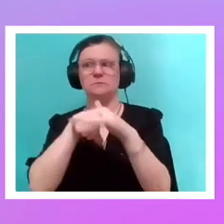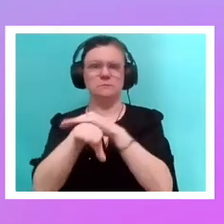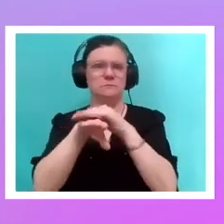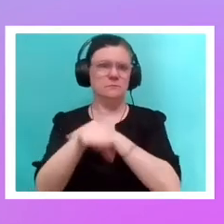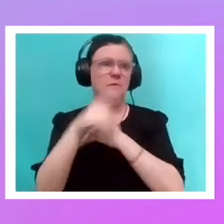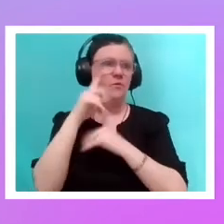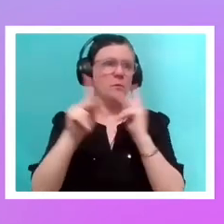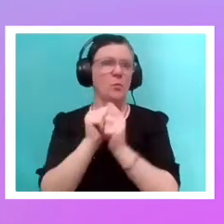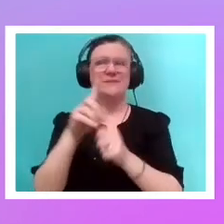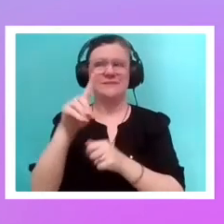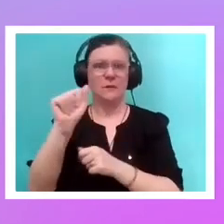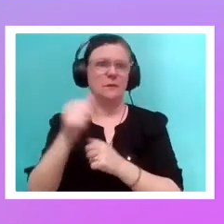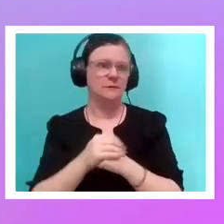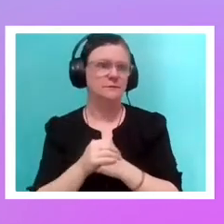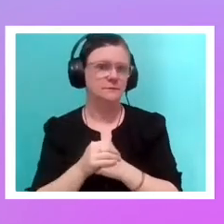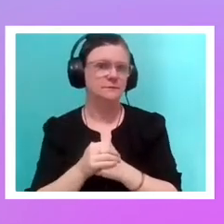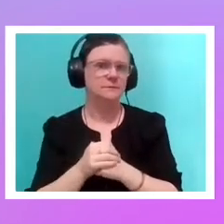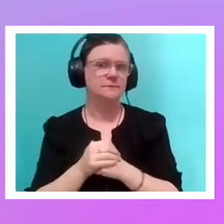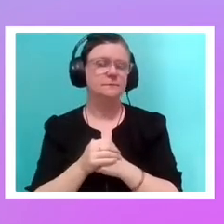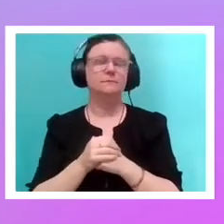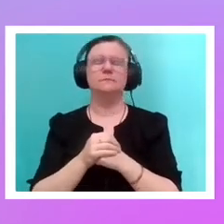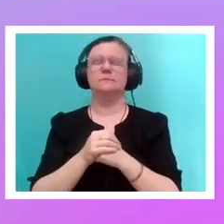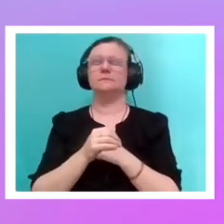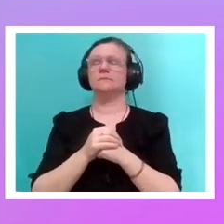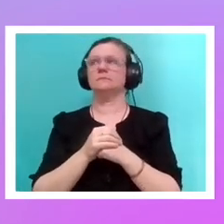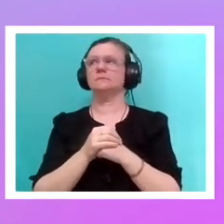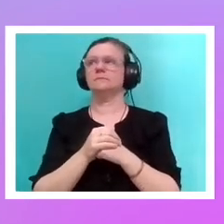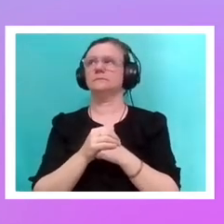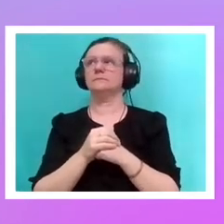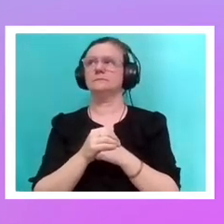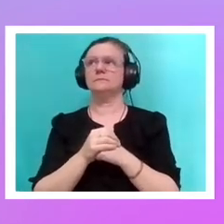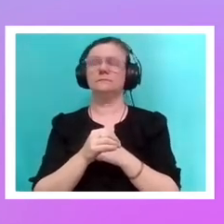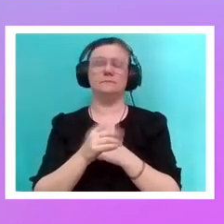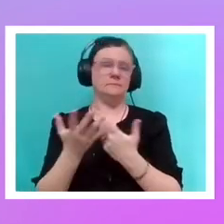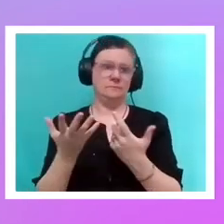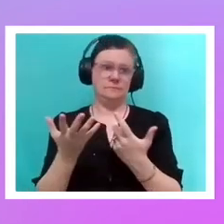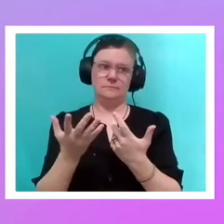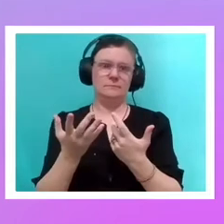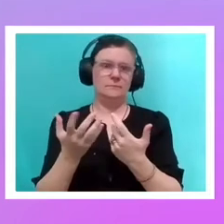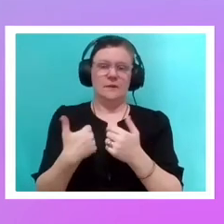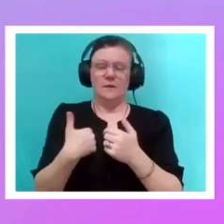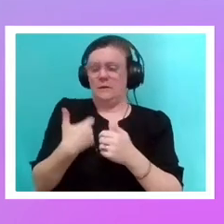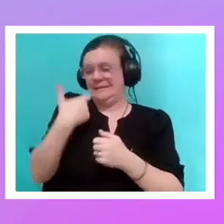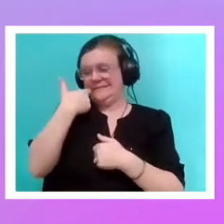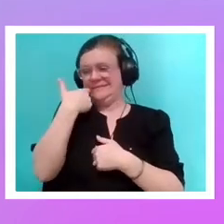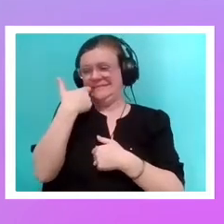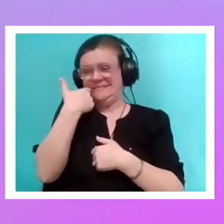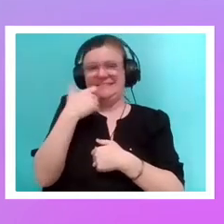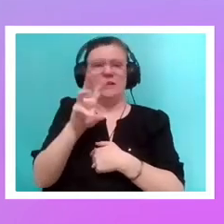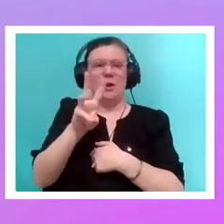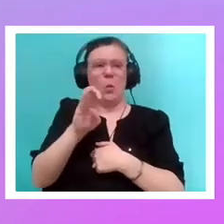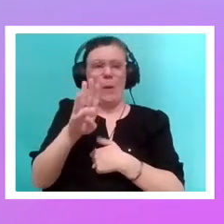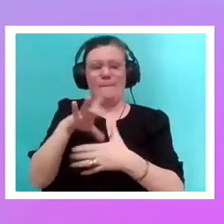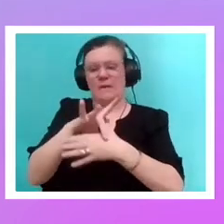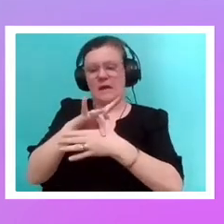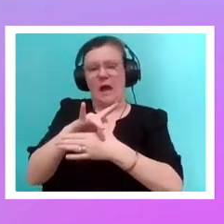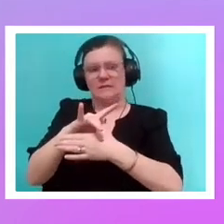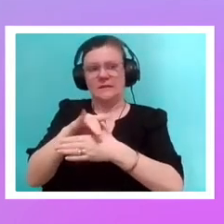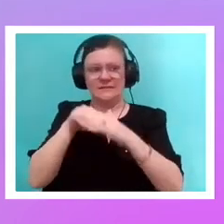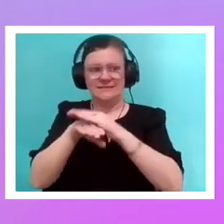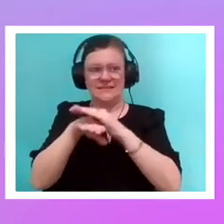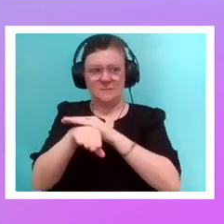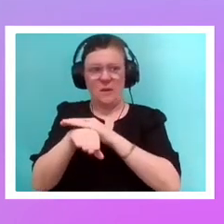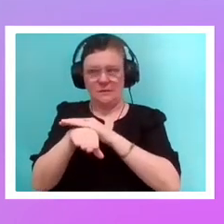people with disabilities. Organisations need to firstly meet the latest version of the Web Content Accessibility Guidelines,